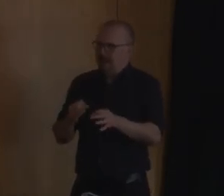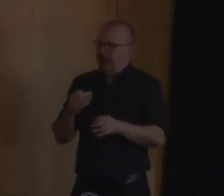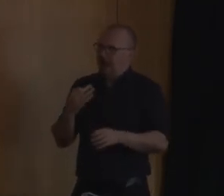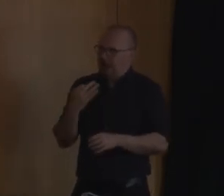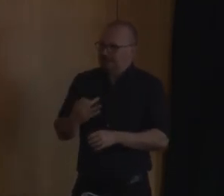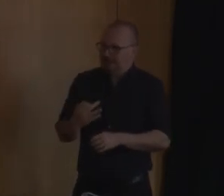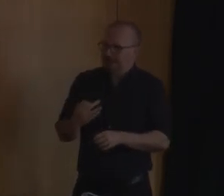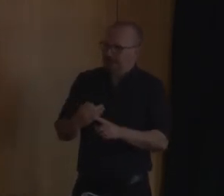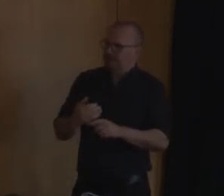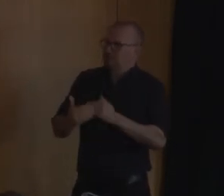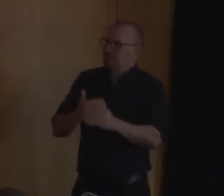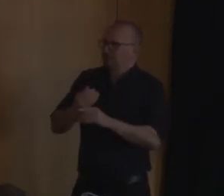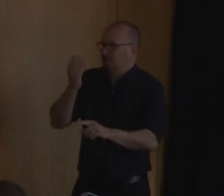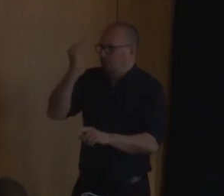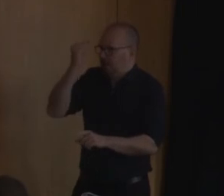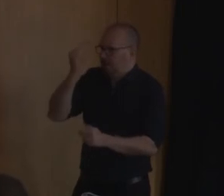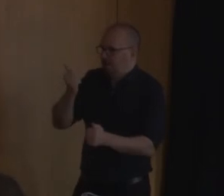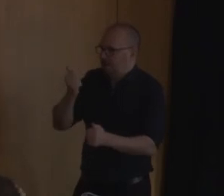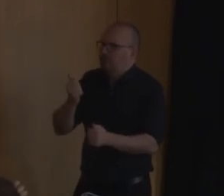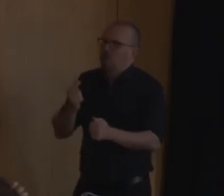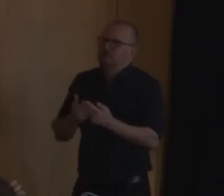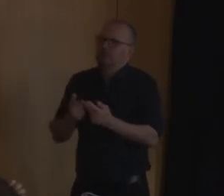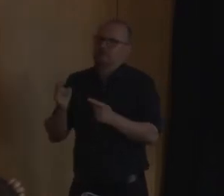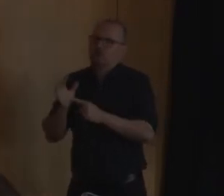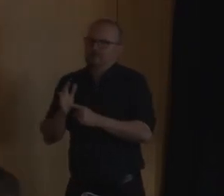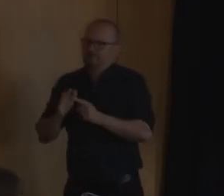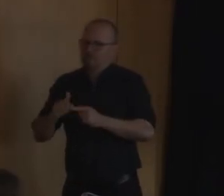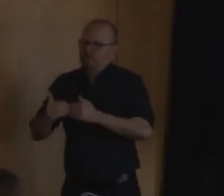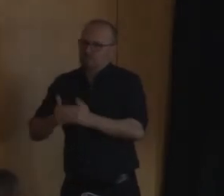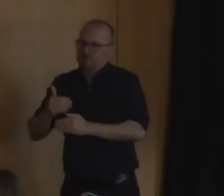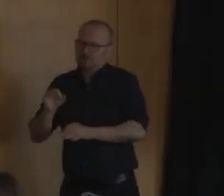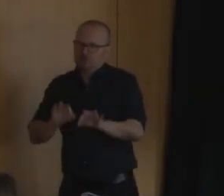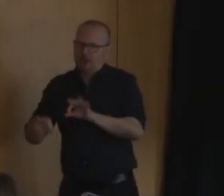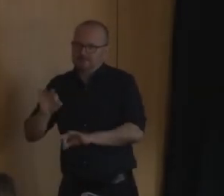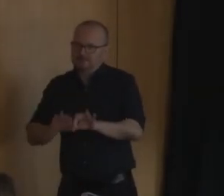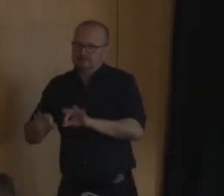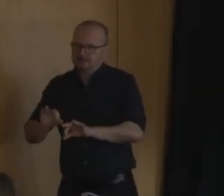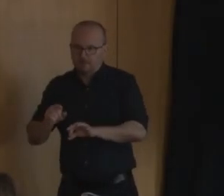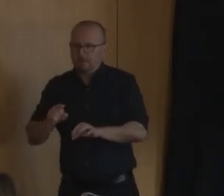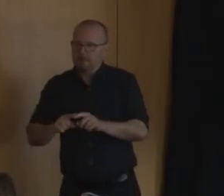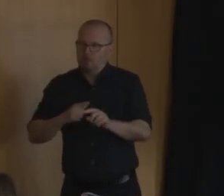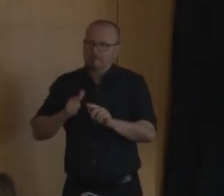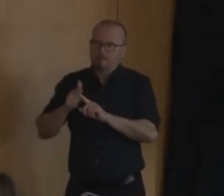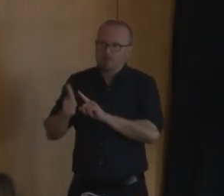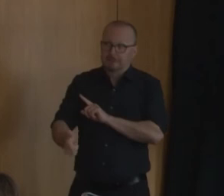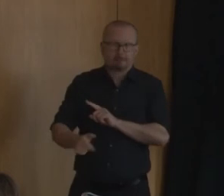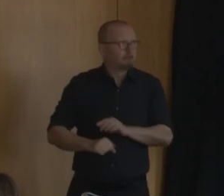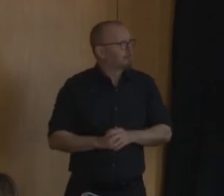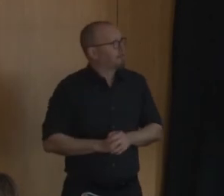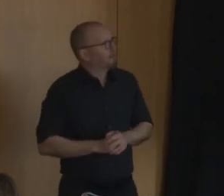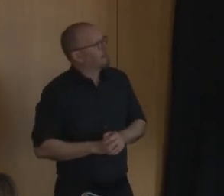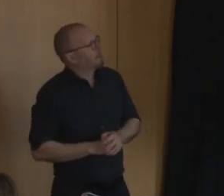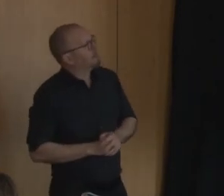also key to the scientific process of inquiry. But we took that even further with te au, the current. And